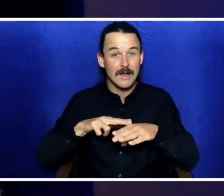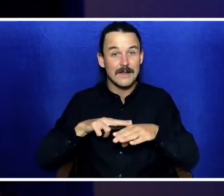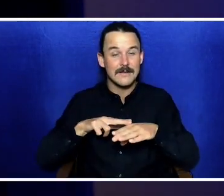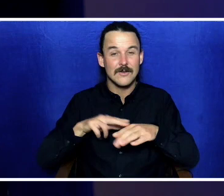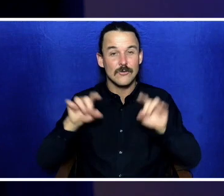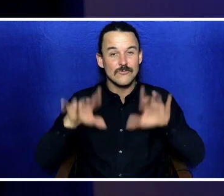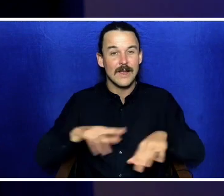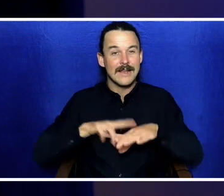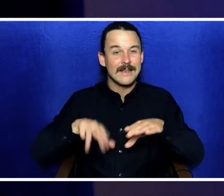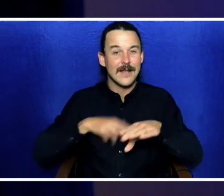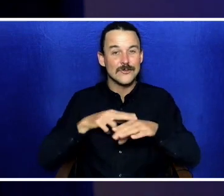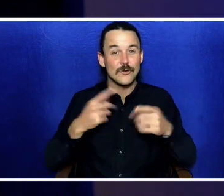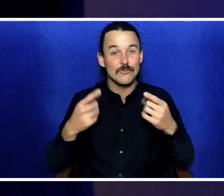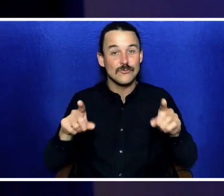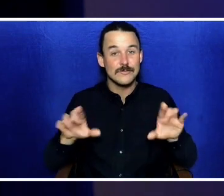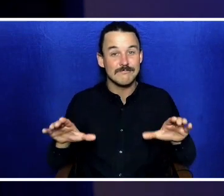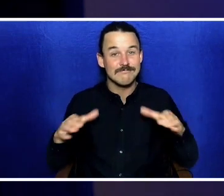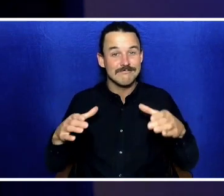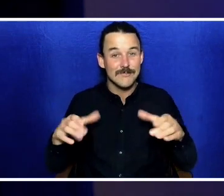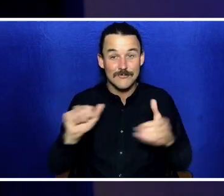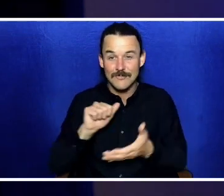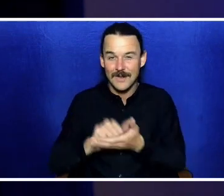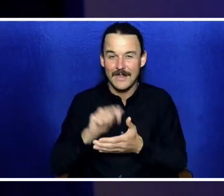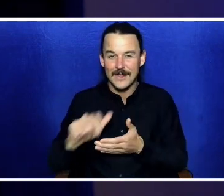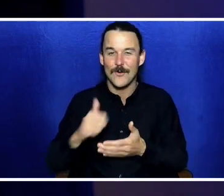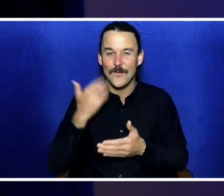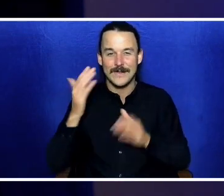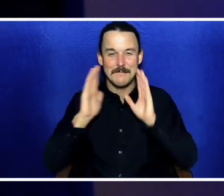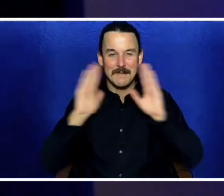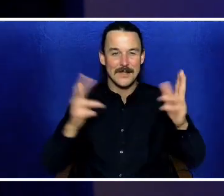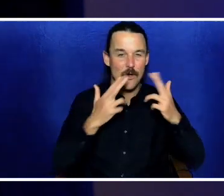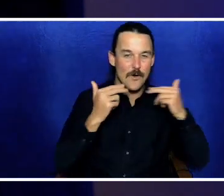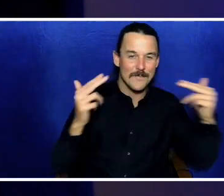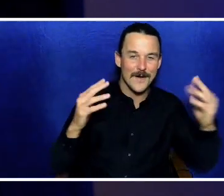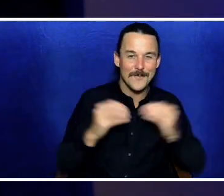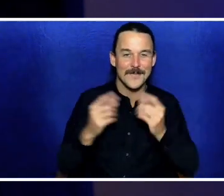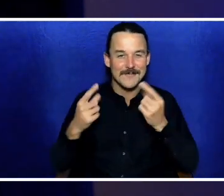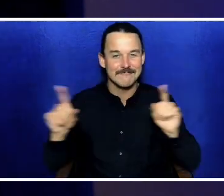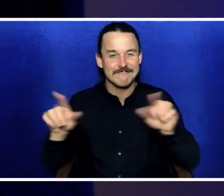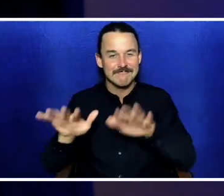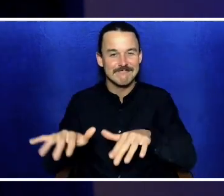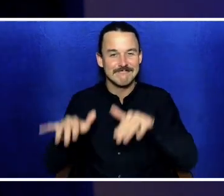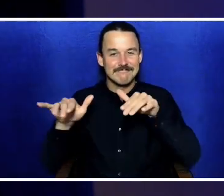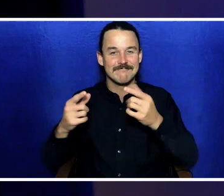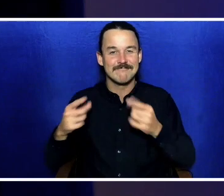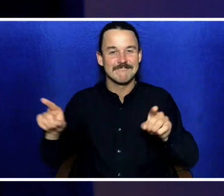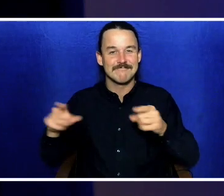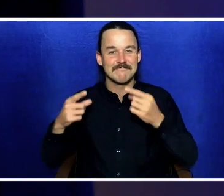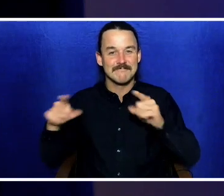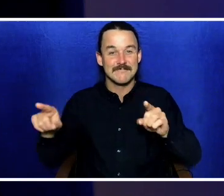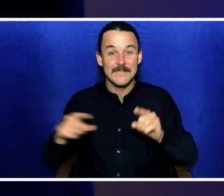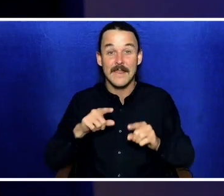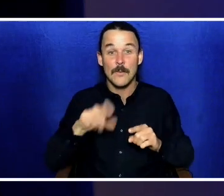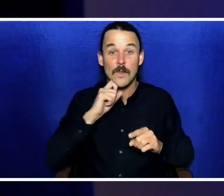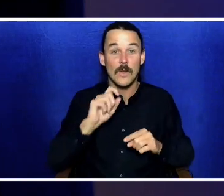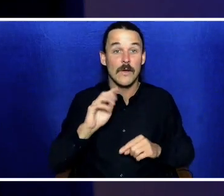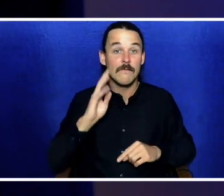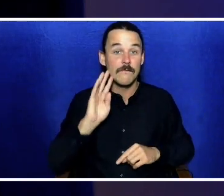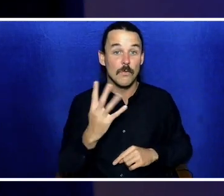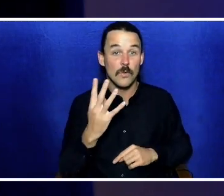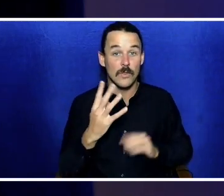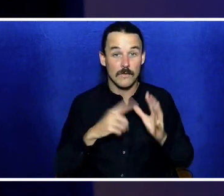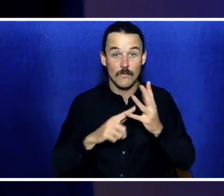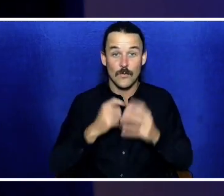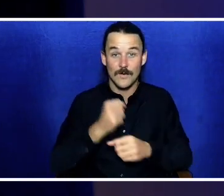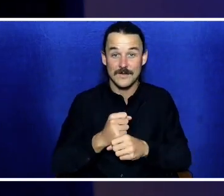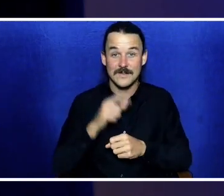extraordinary collaboration for Victorian Opera. Voss will be performed at the Palais Theatre on the 4th of August, and indeed this performance will also